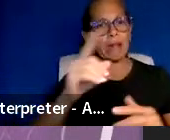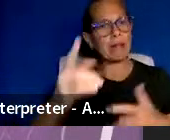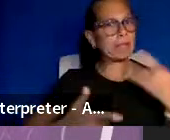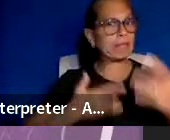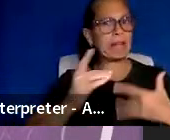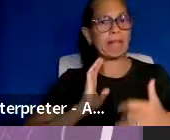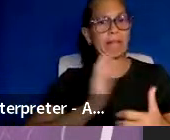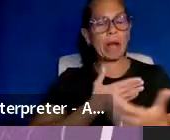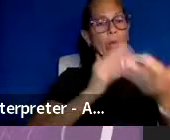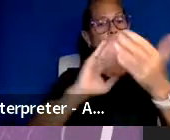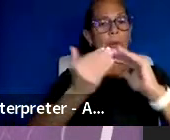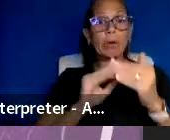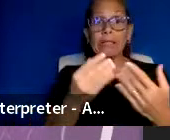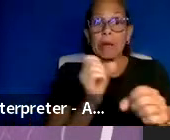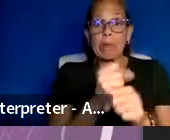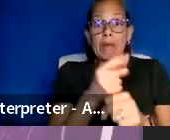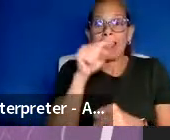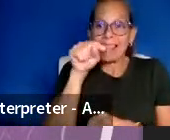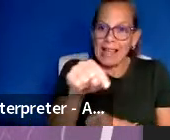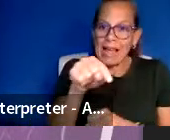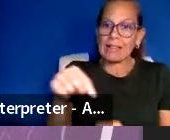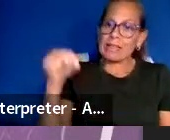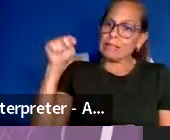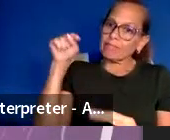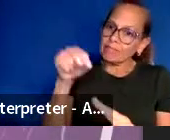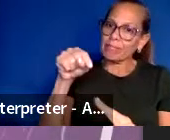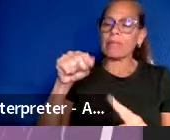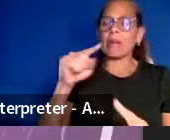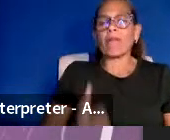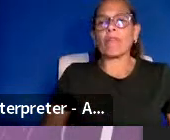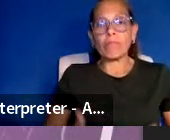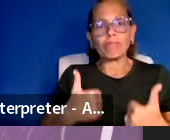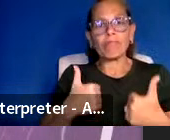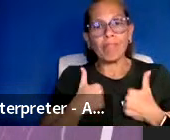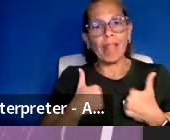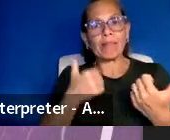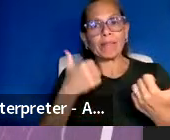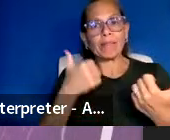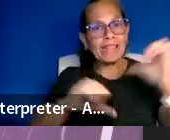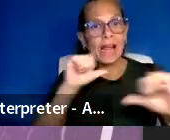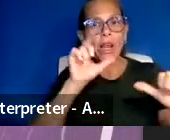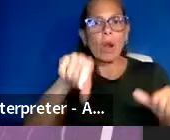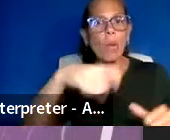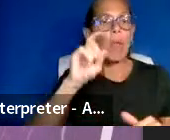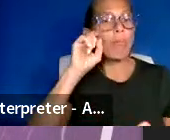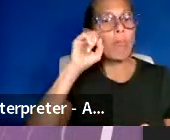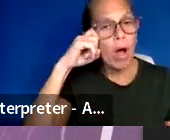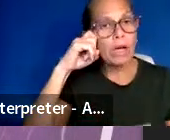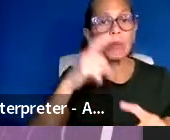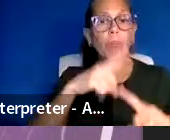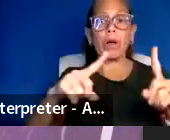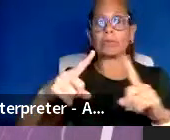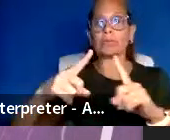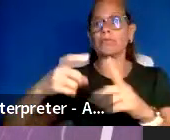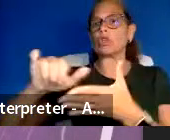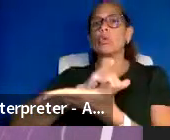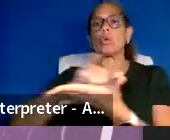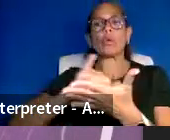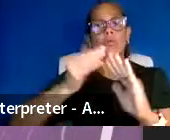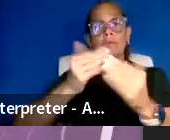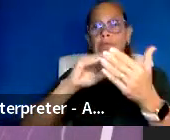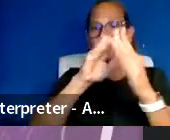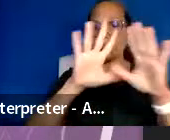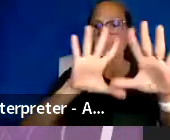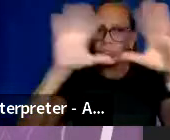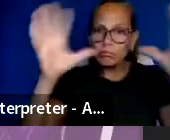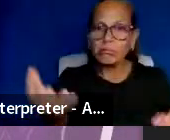looking forward to making it the hub for life sciences throughout not only the Bronx, but certainly for New York City as a whole.